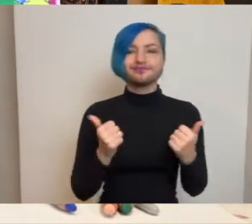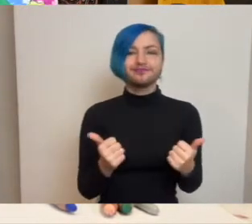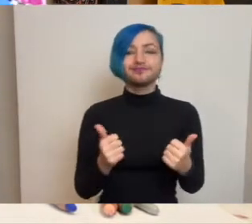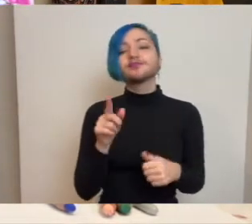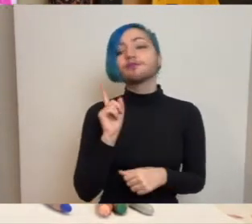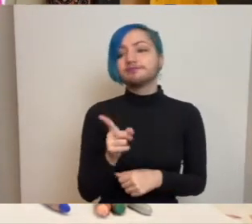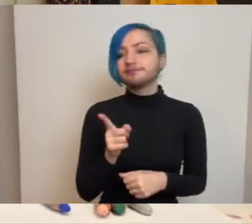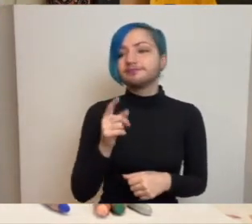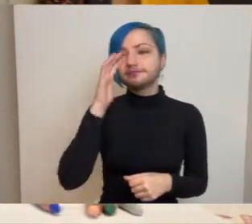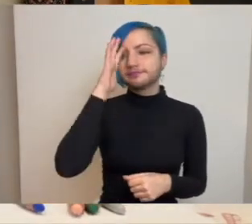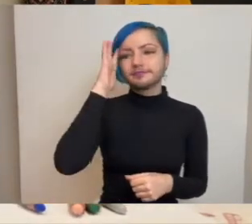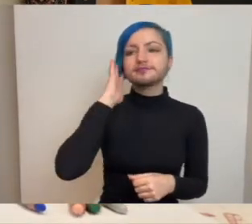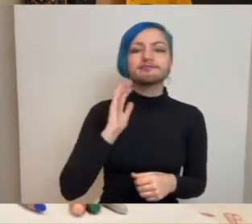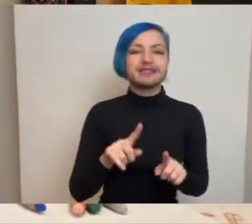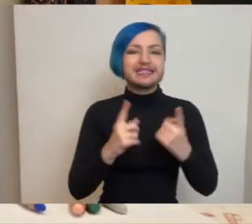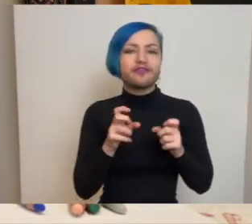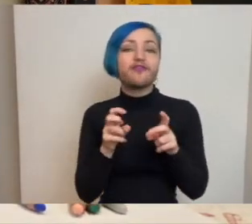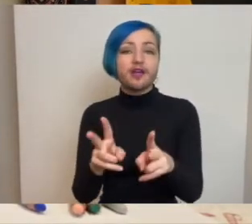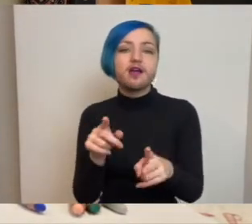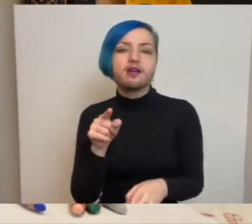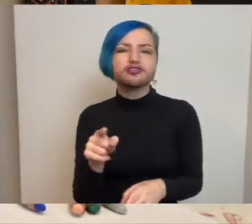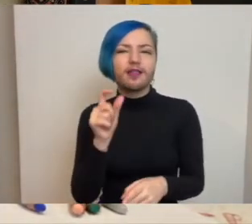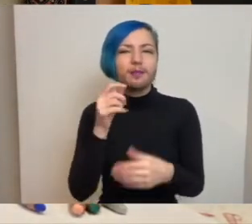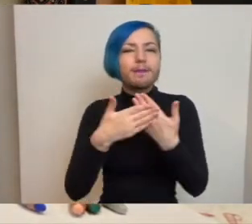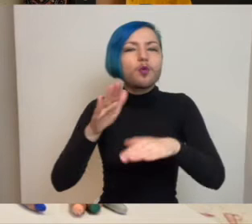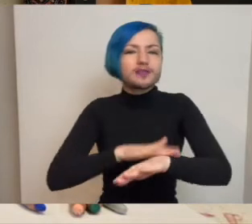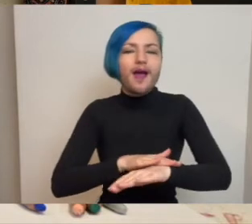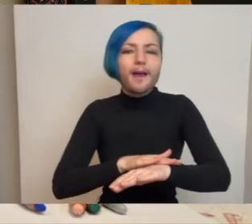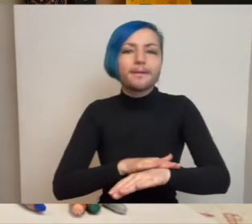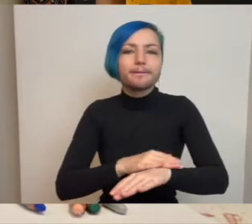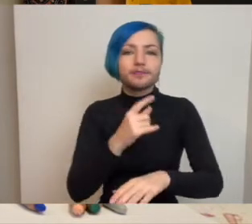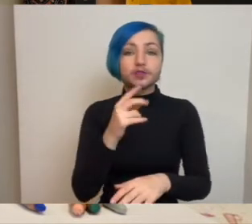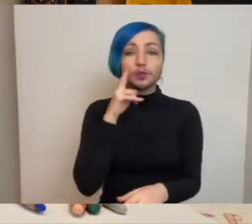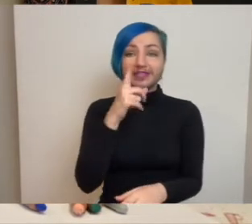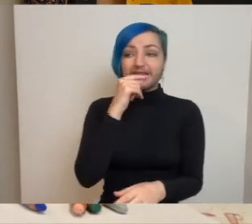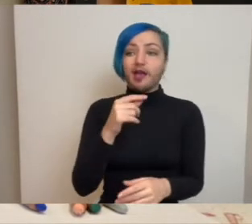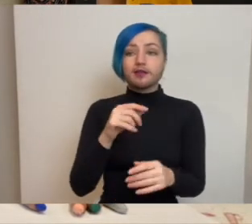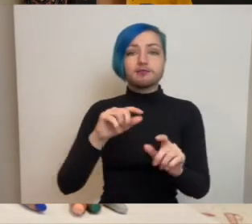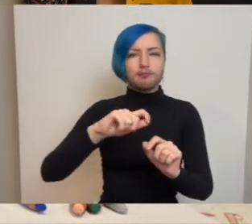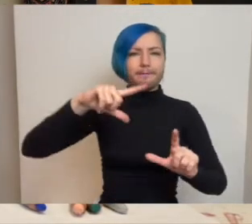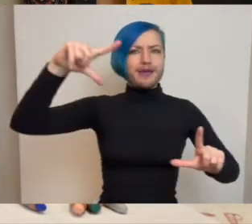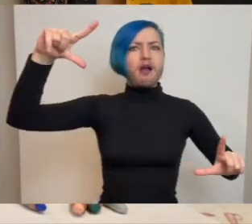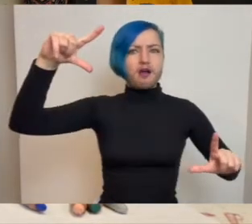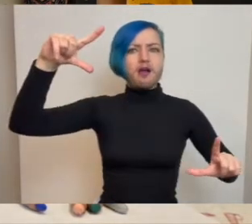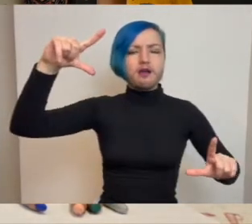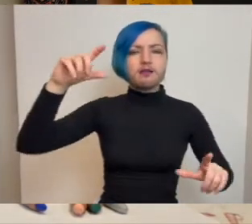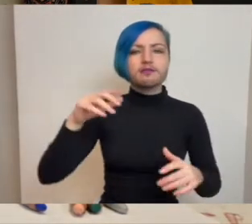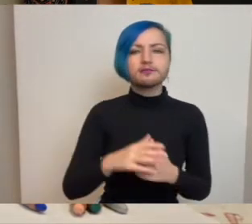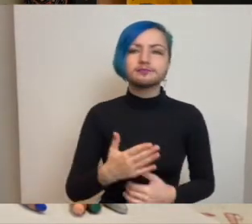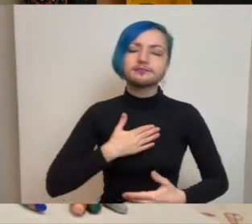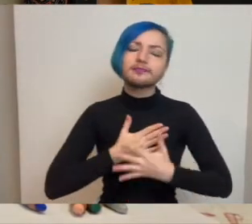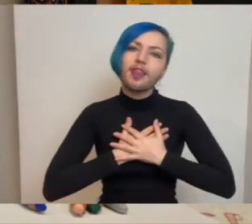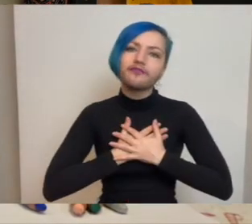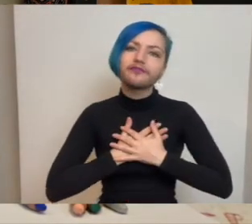here is a version that took a little bit longer. You can also see that I changed the scale as well. Like, I do like to